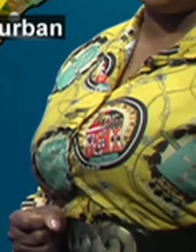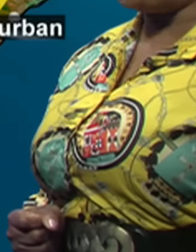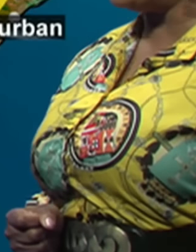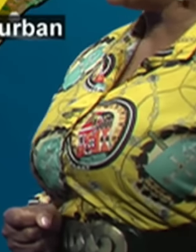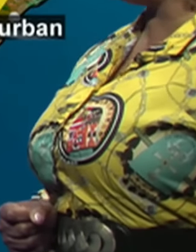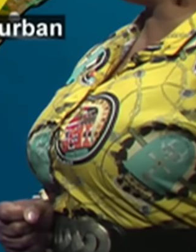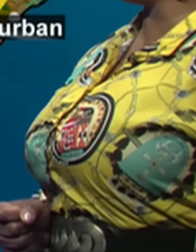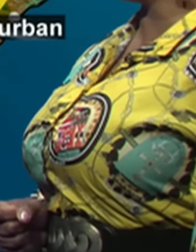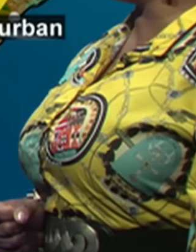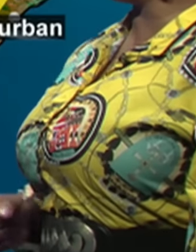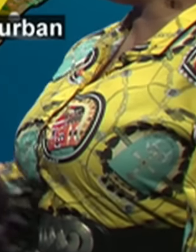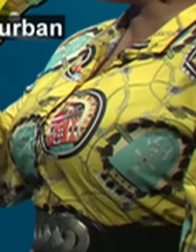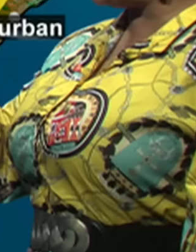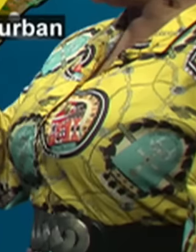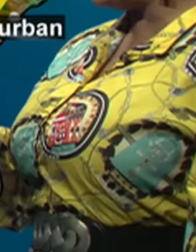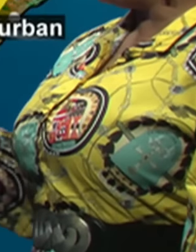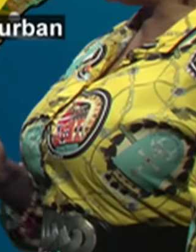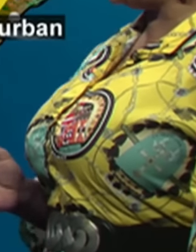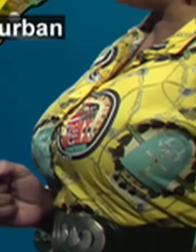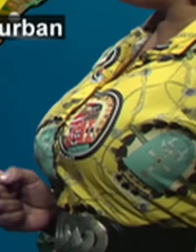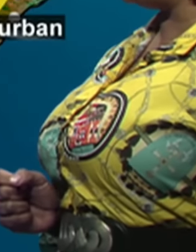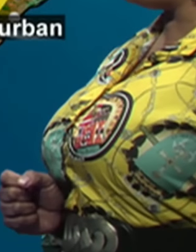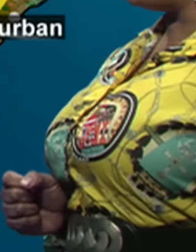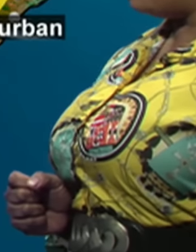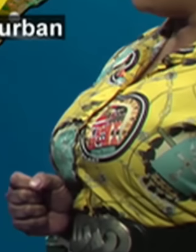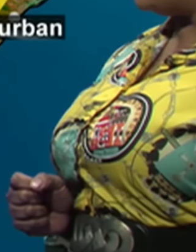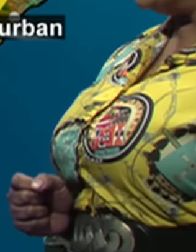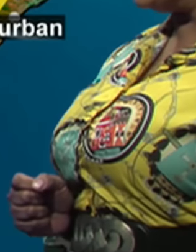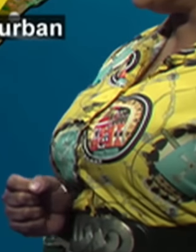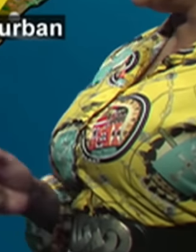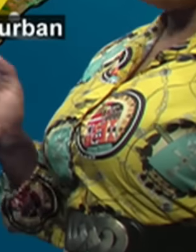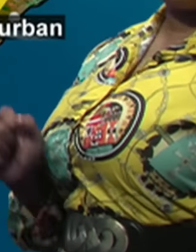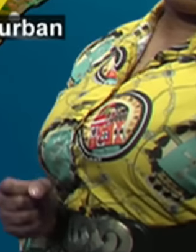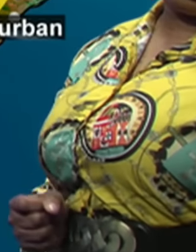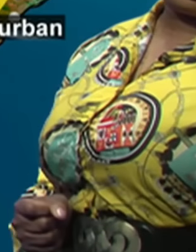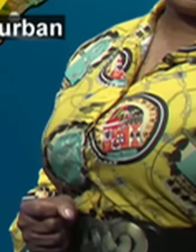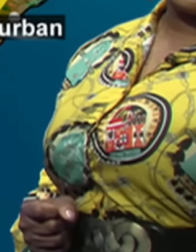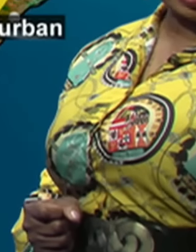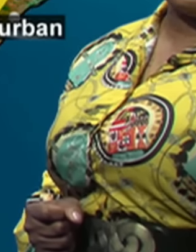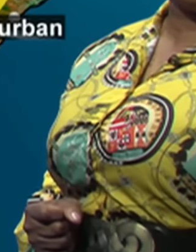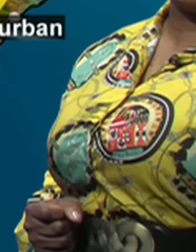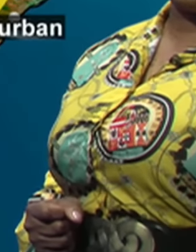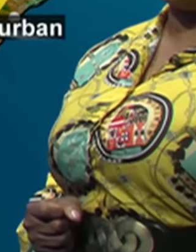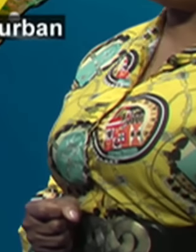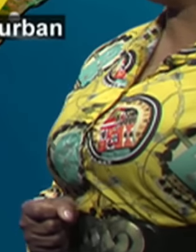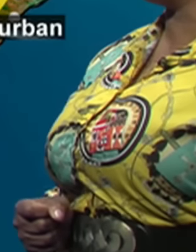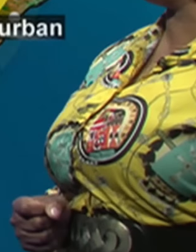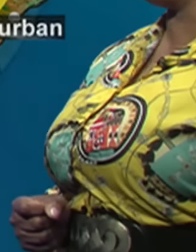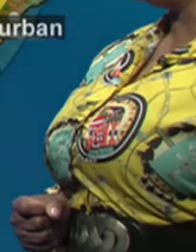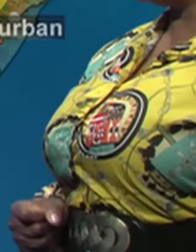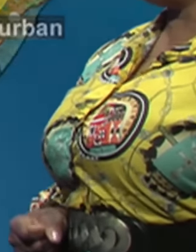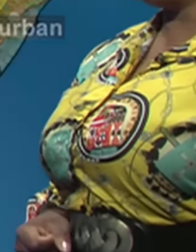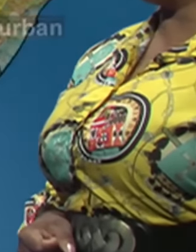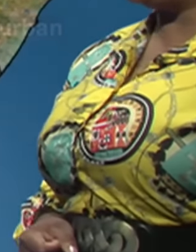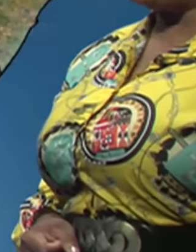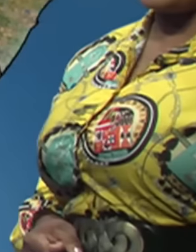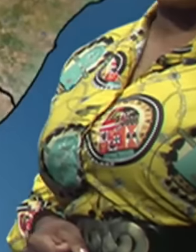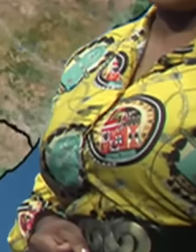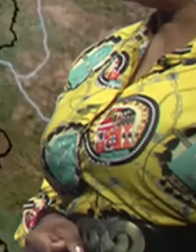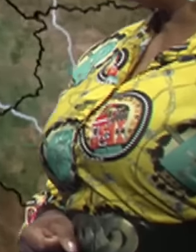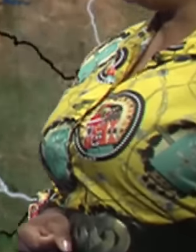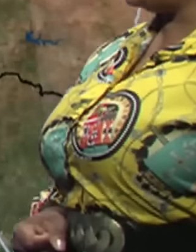di le gona re lebelela gona go la North West go tsenelela gona go la Bloemfontein ga mmogo le gona go la Durban go na le kgona go letša dipula re lebelela jalo go